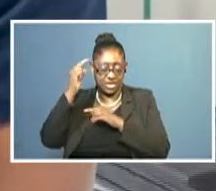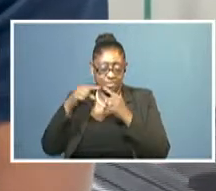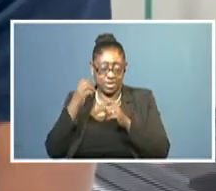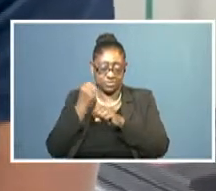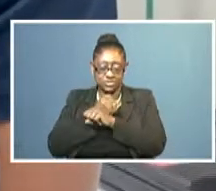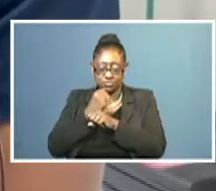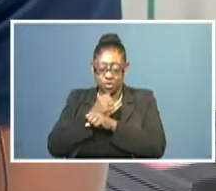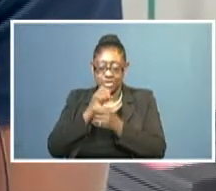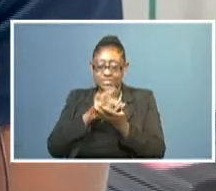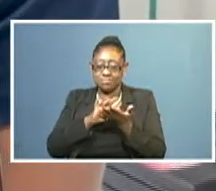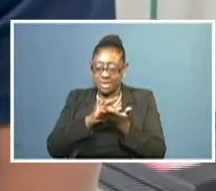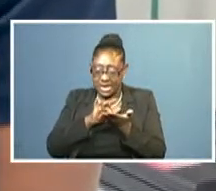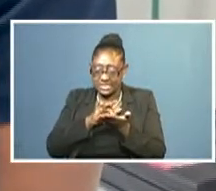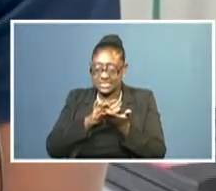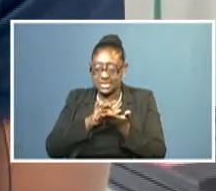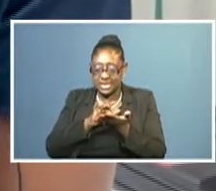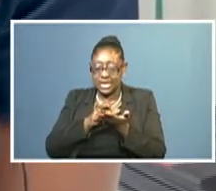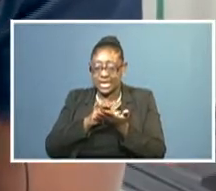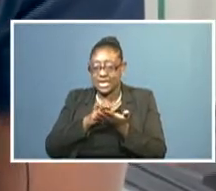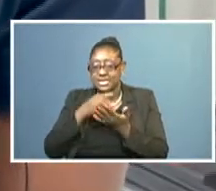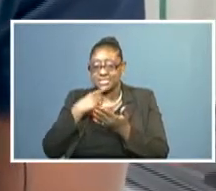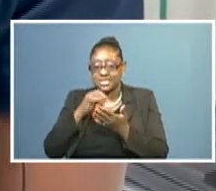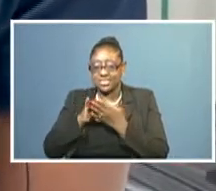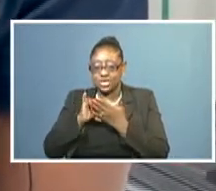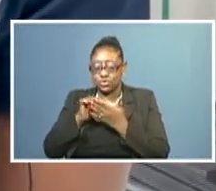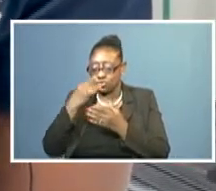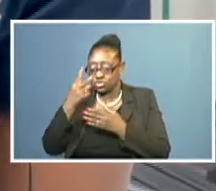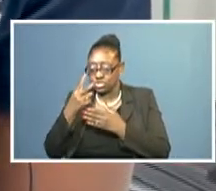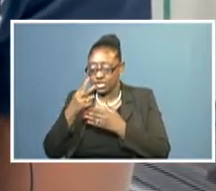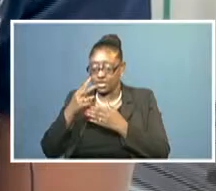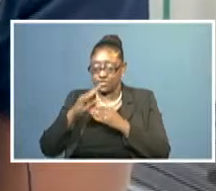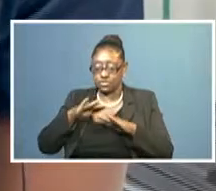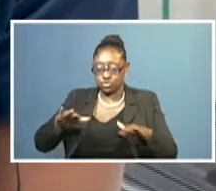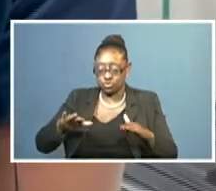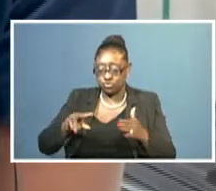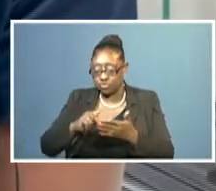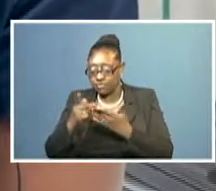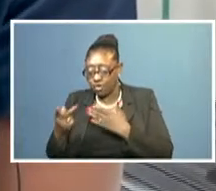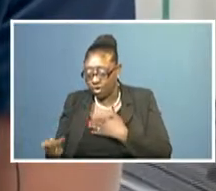model. When a kid goes down on the field or on the court,